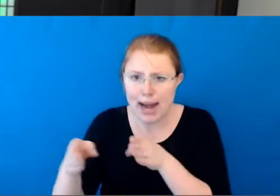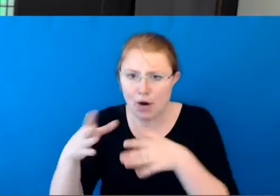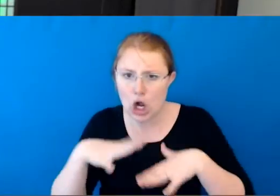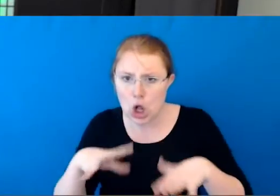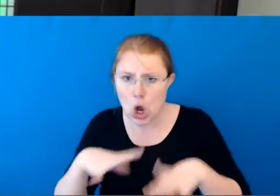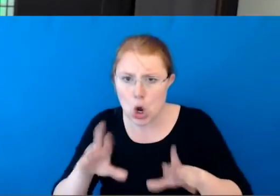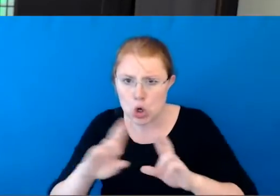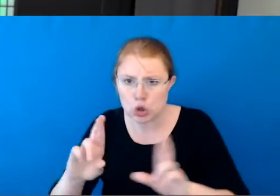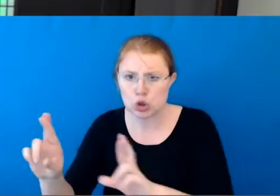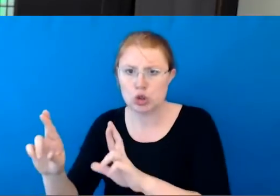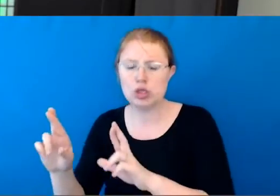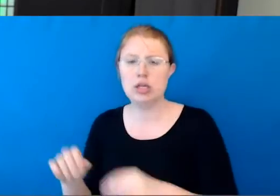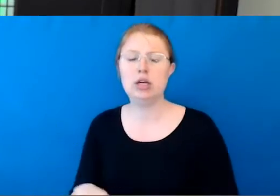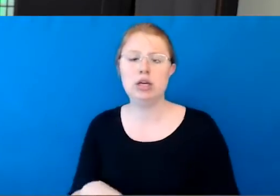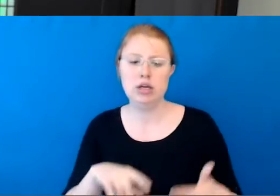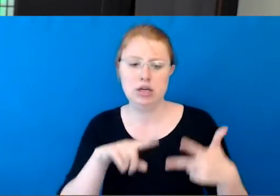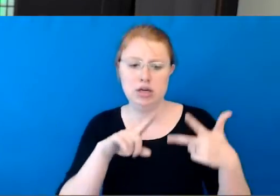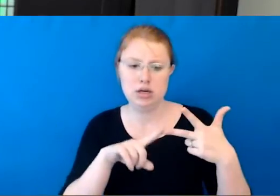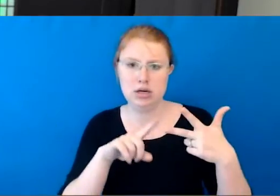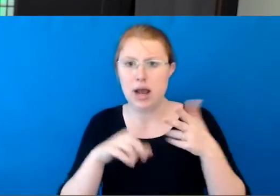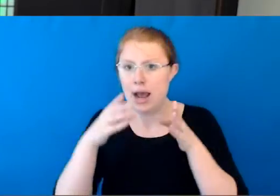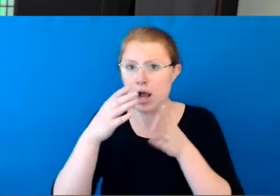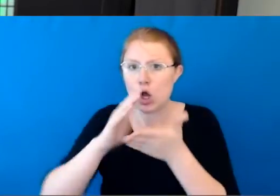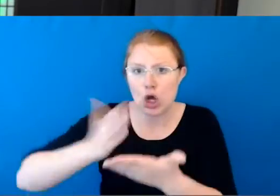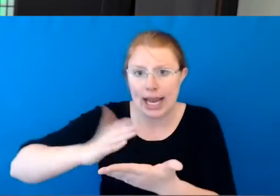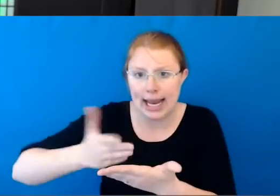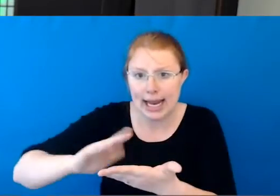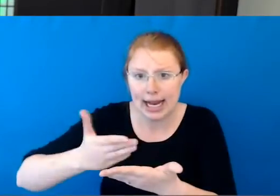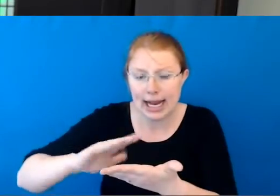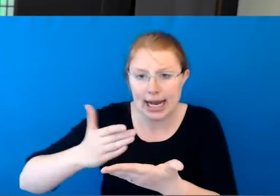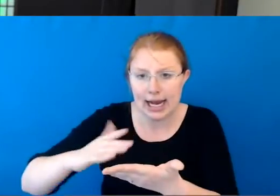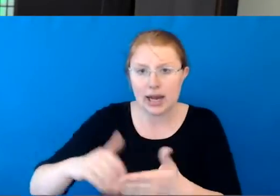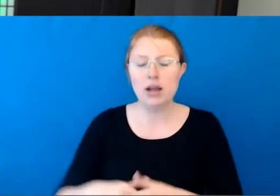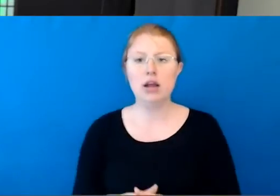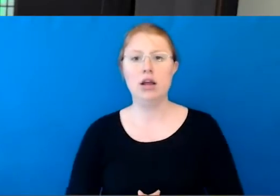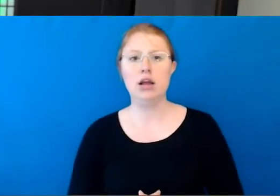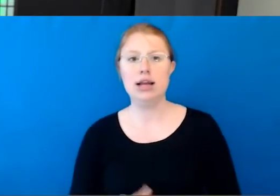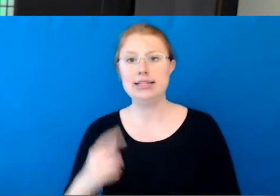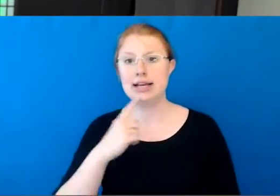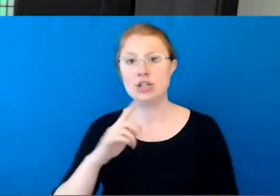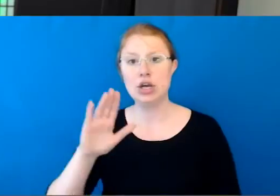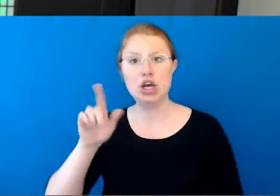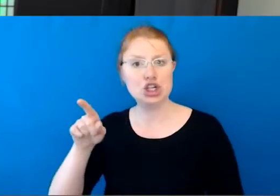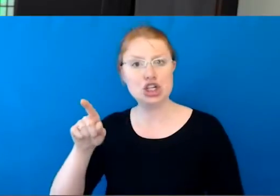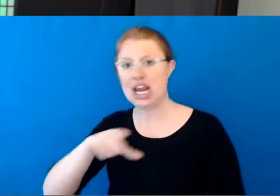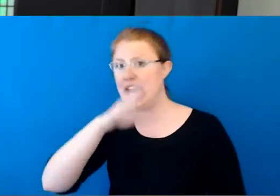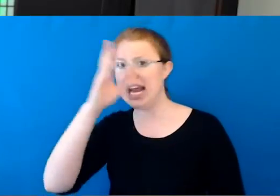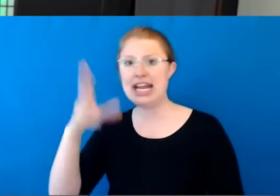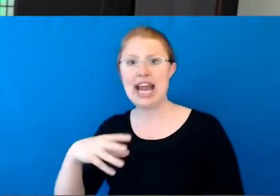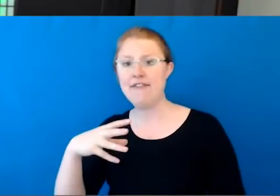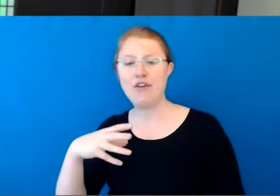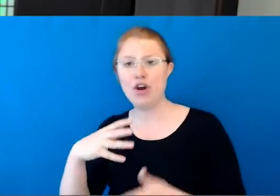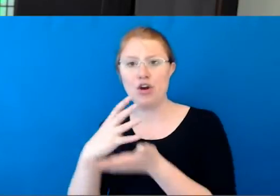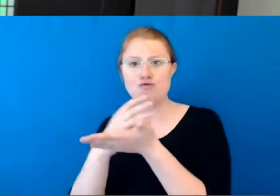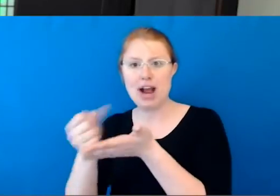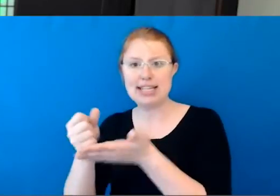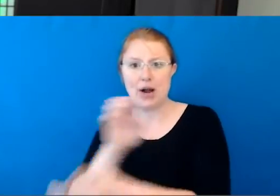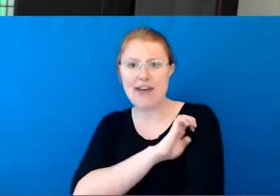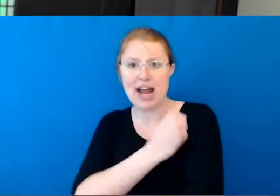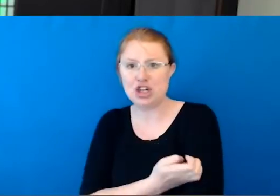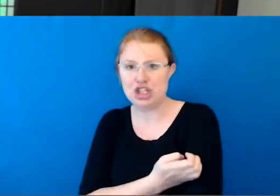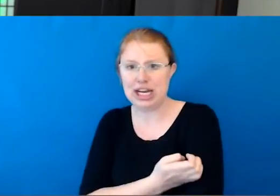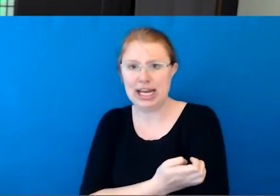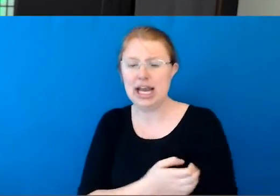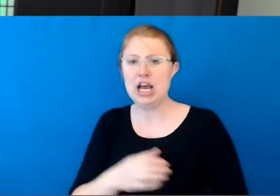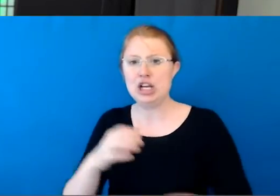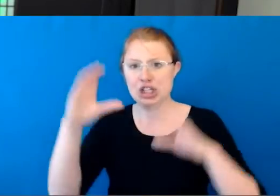household. So when the Proverbs is talking about women doing things like this, rising up early,